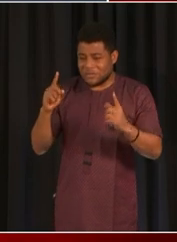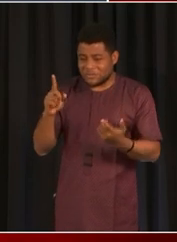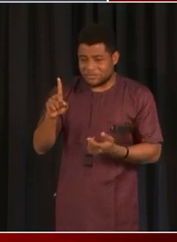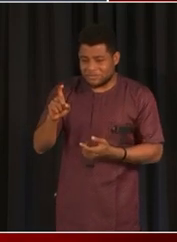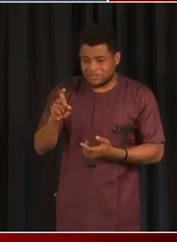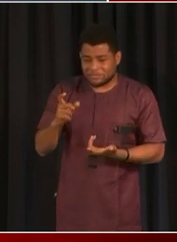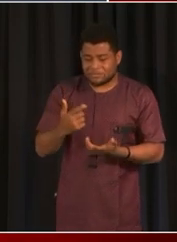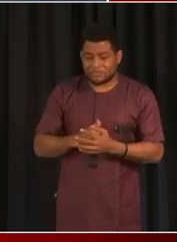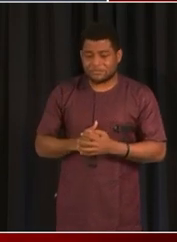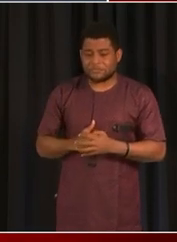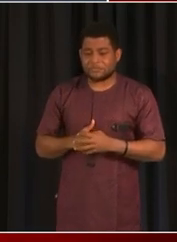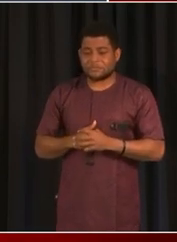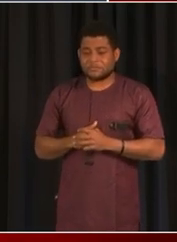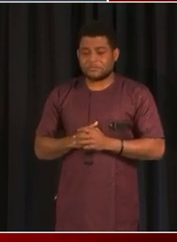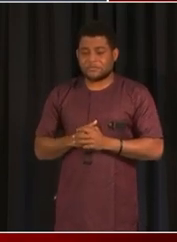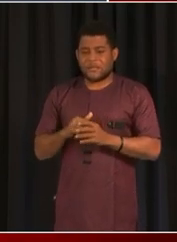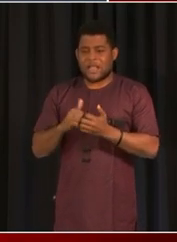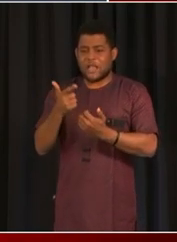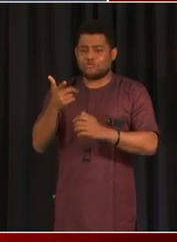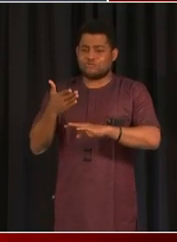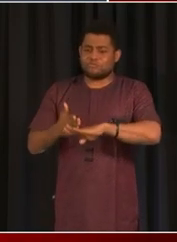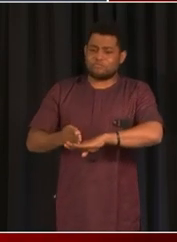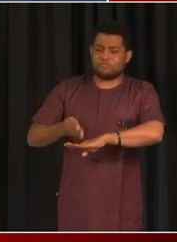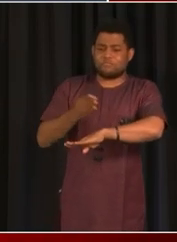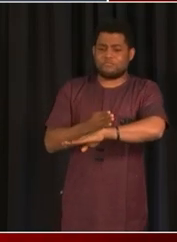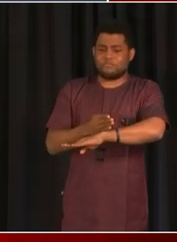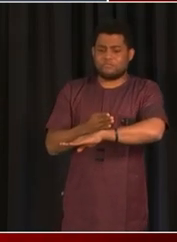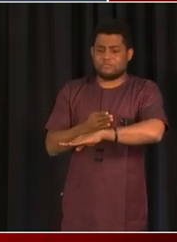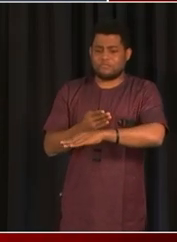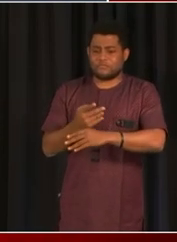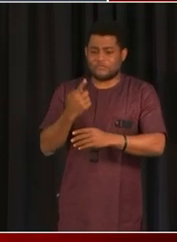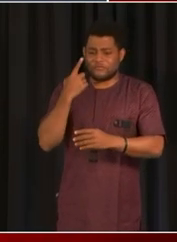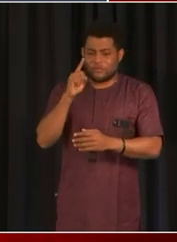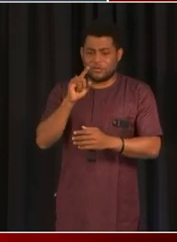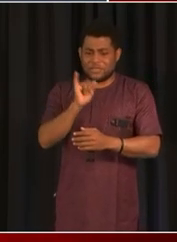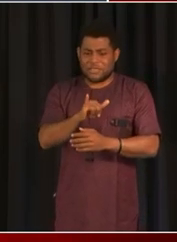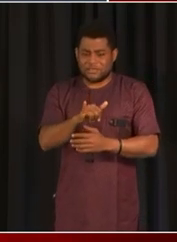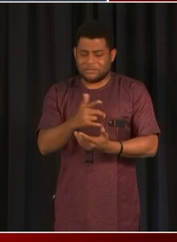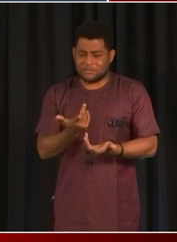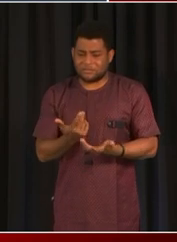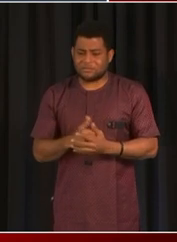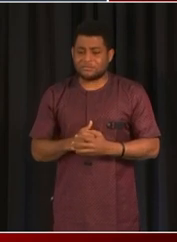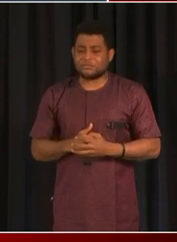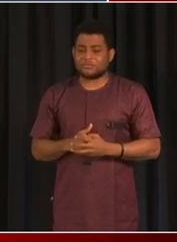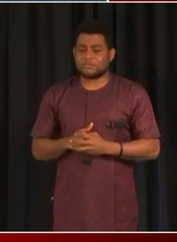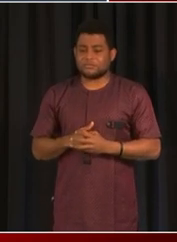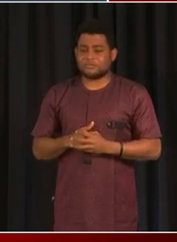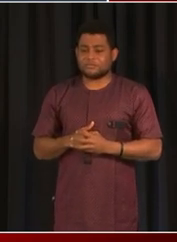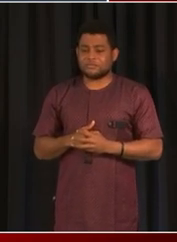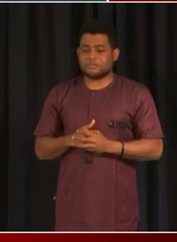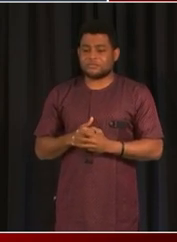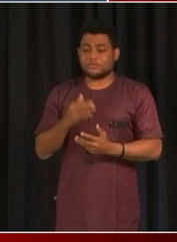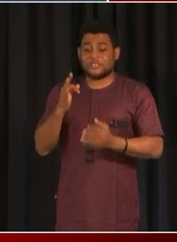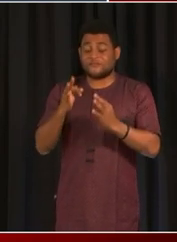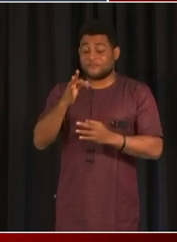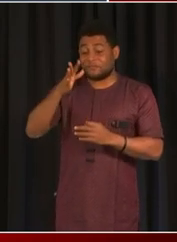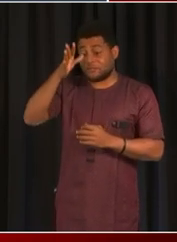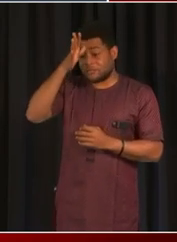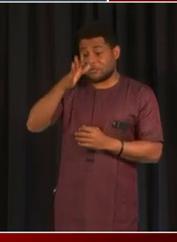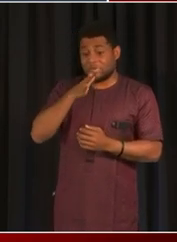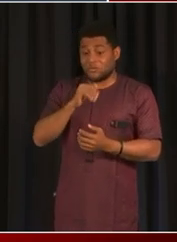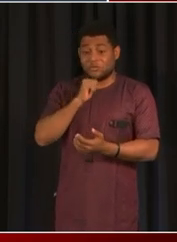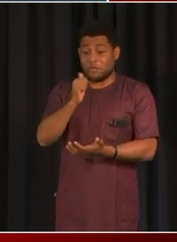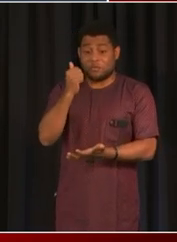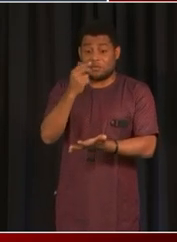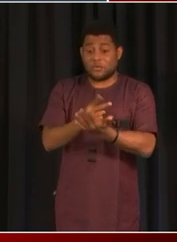to improve on it this year? I think you answered the question, Terry. Yeah, but why? If parents don't consent to having their child tested, they